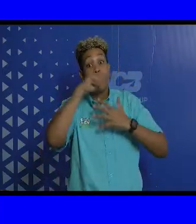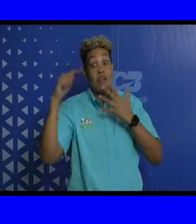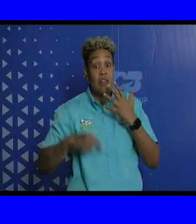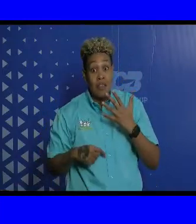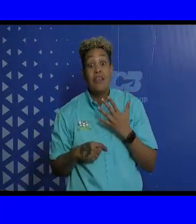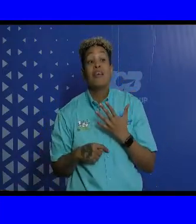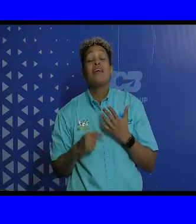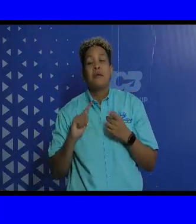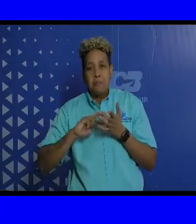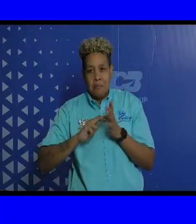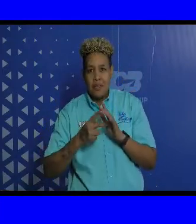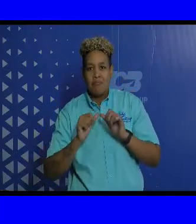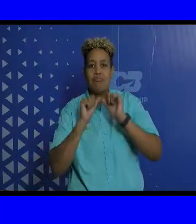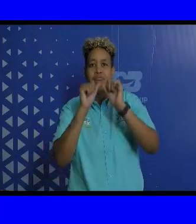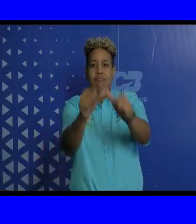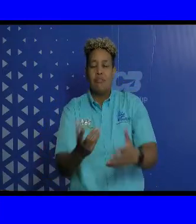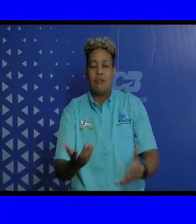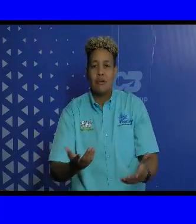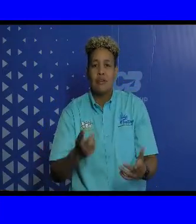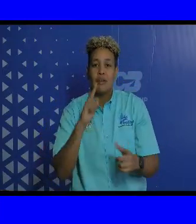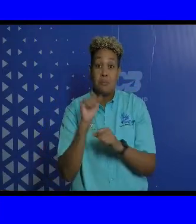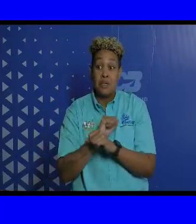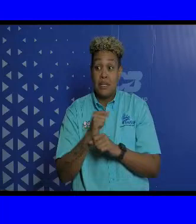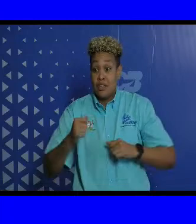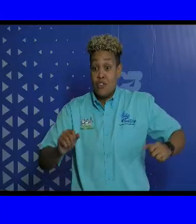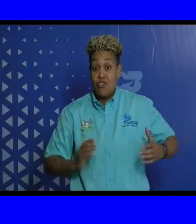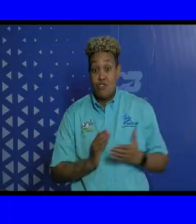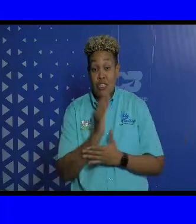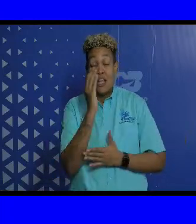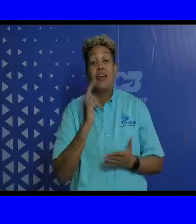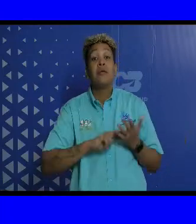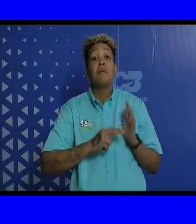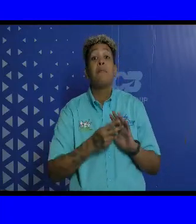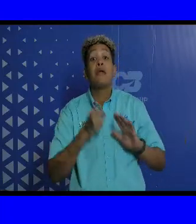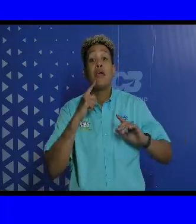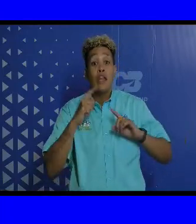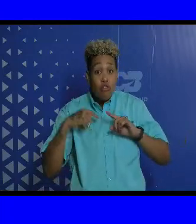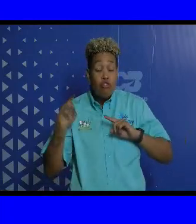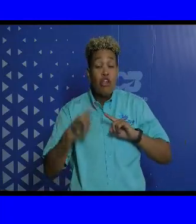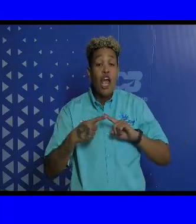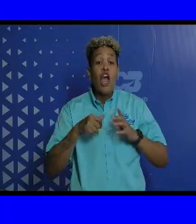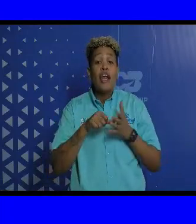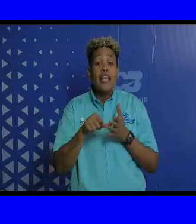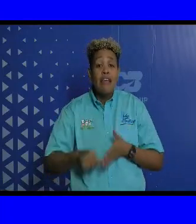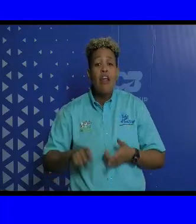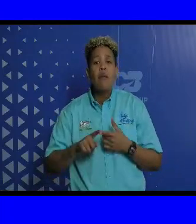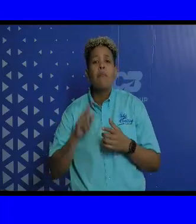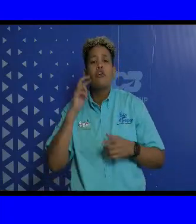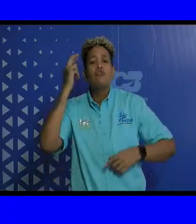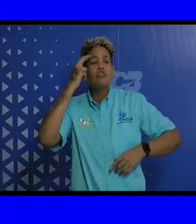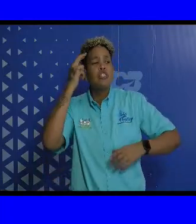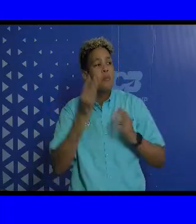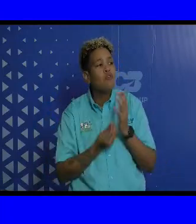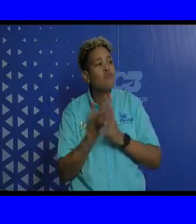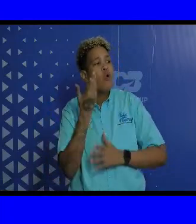these metrics means sustainability, it means resilience, it means recurring dividends and reasonable